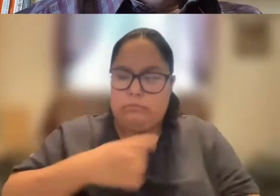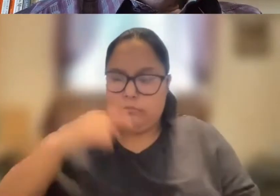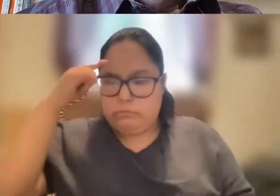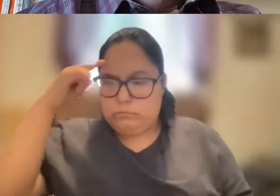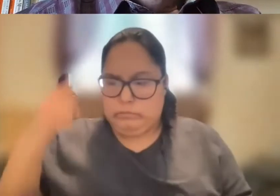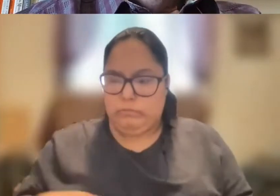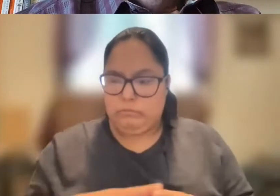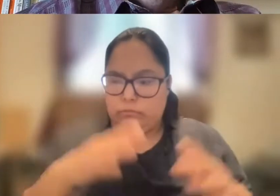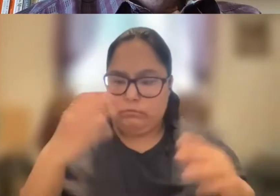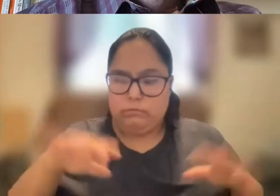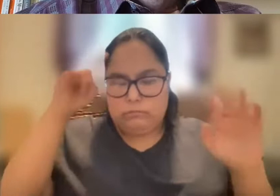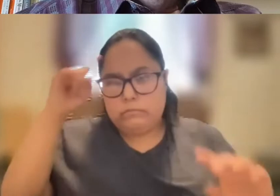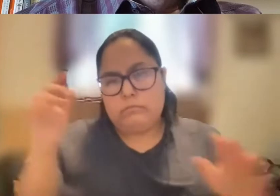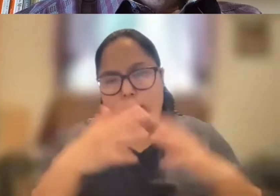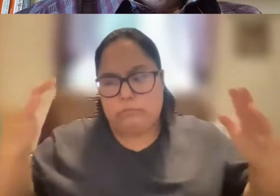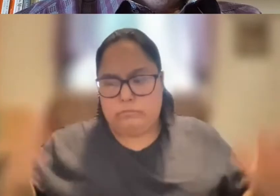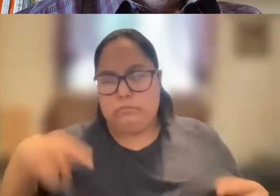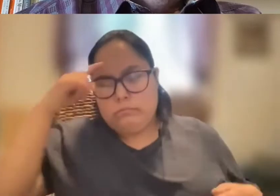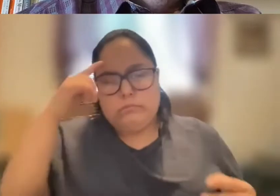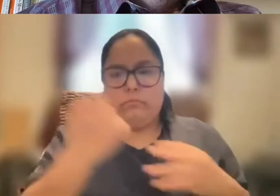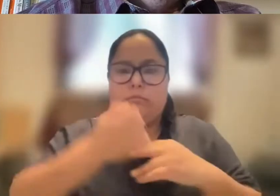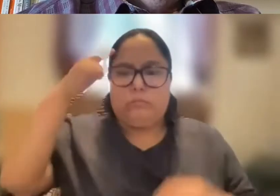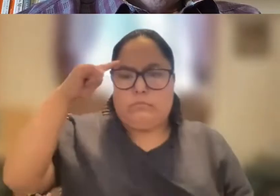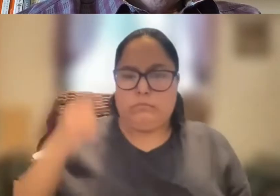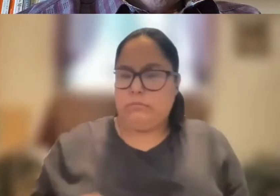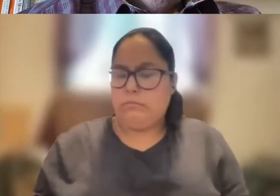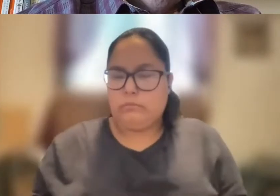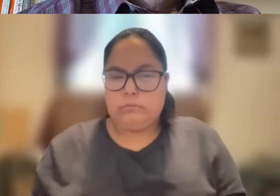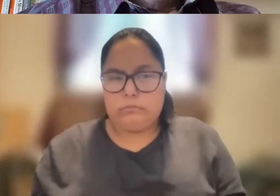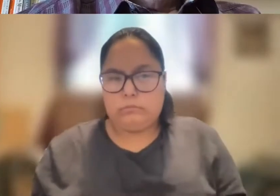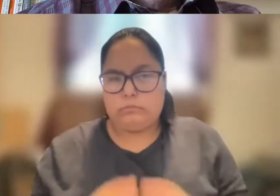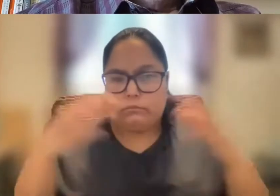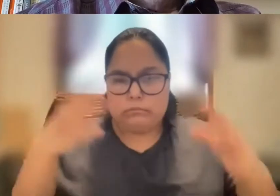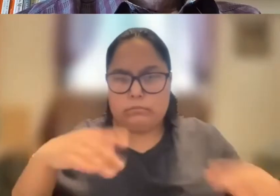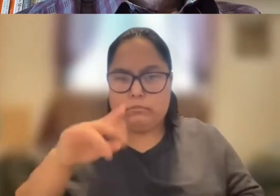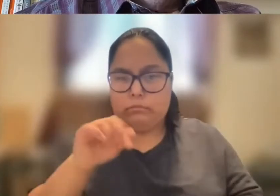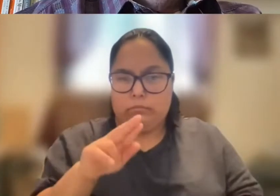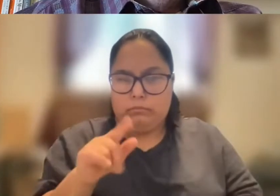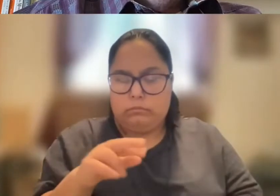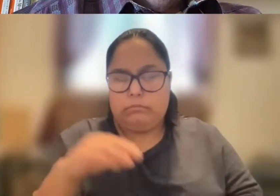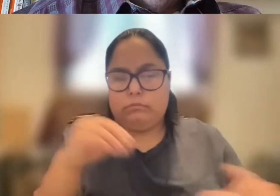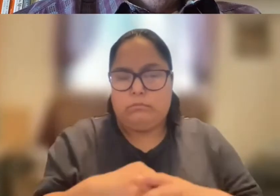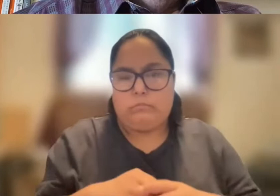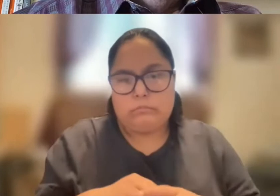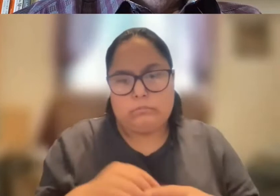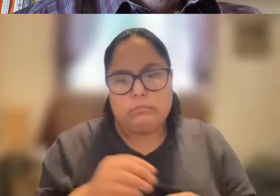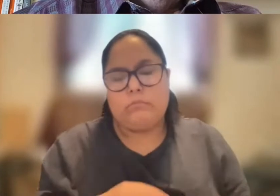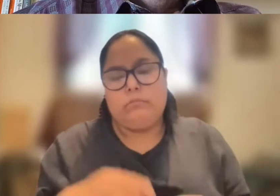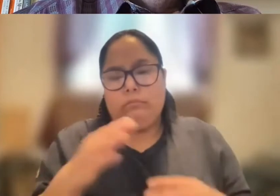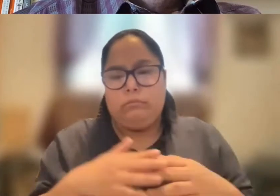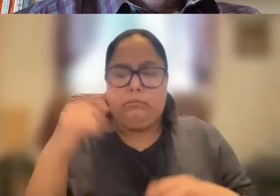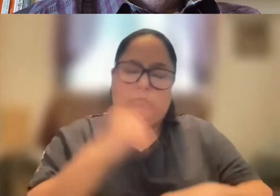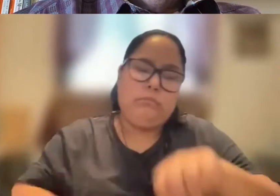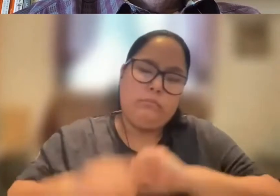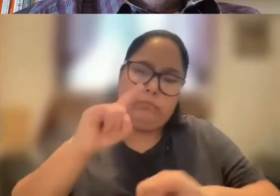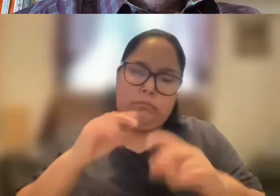engaged with everything. His support's fantastic. Interestingly enough, as times have